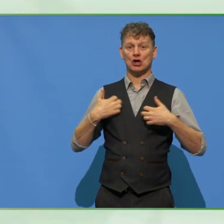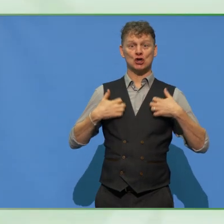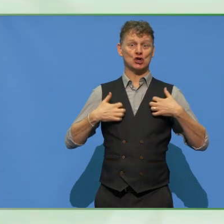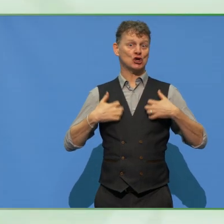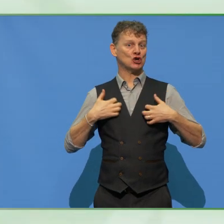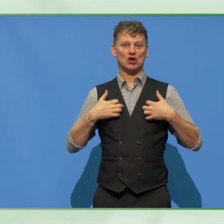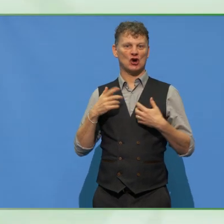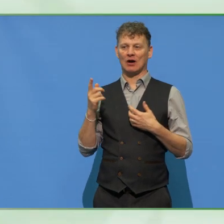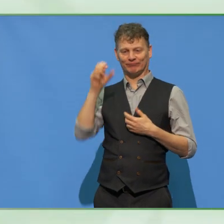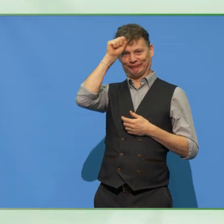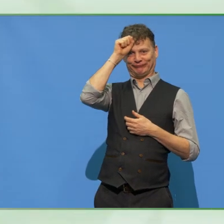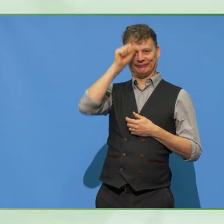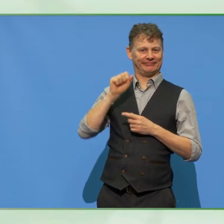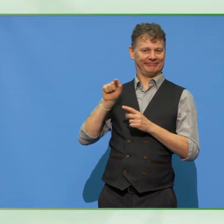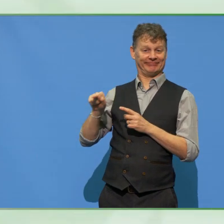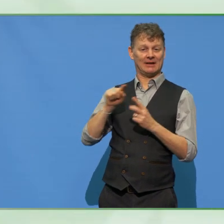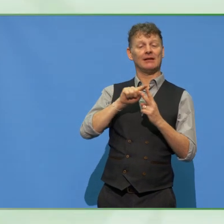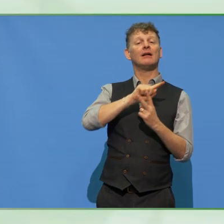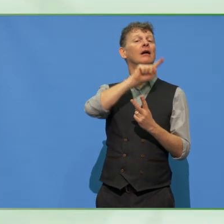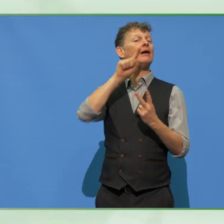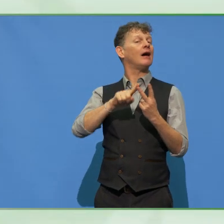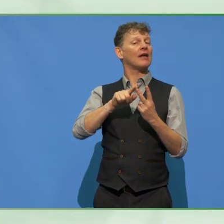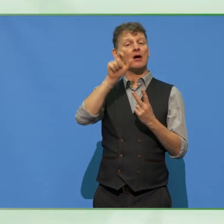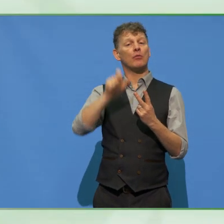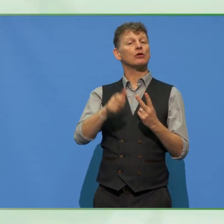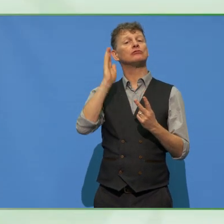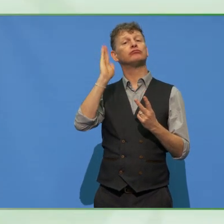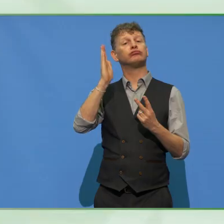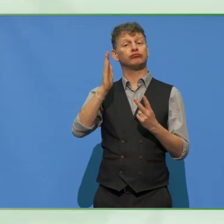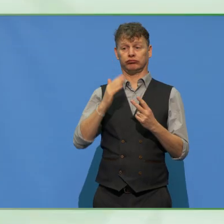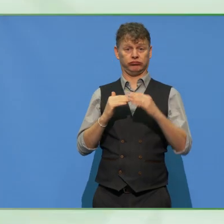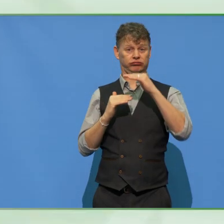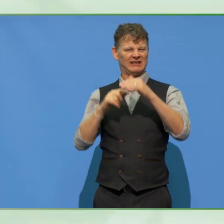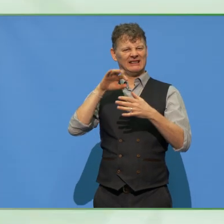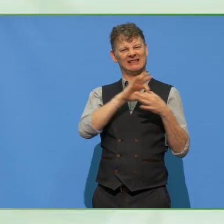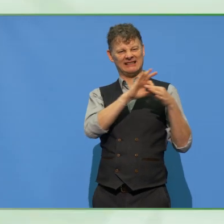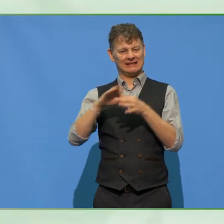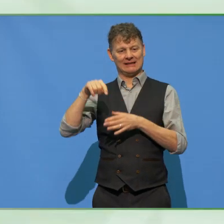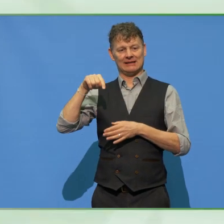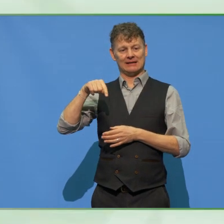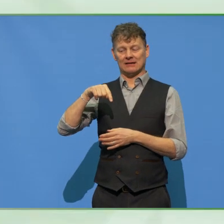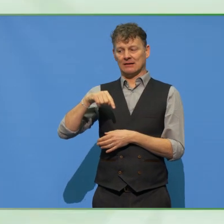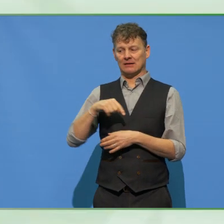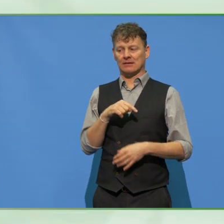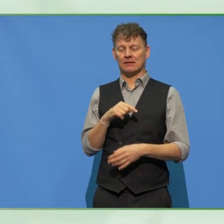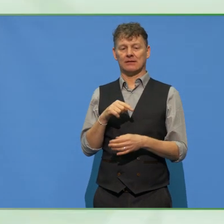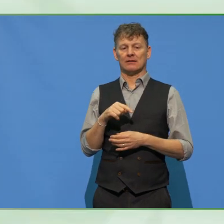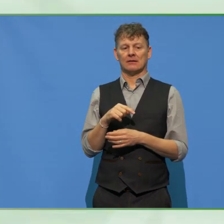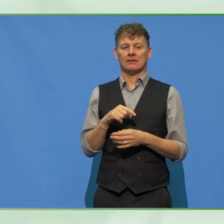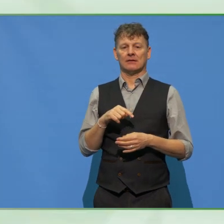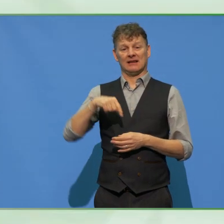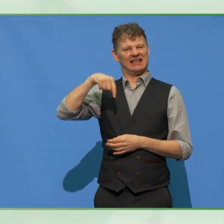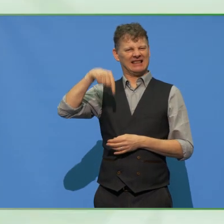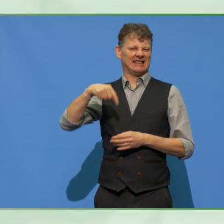her. And the other person who will be joining Sinead in this discussion today about the imagery